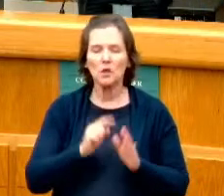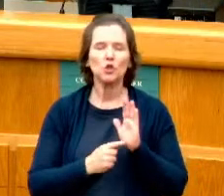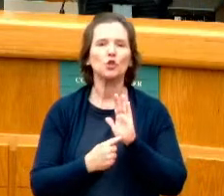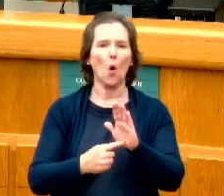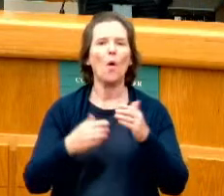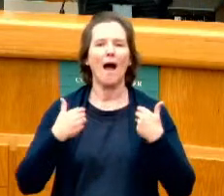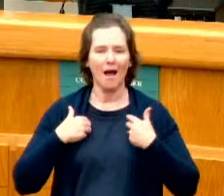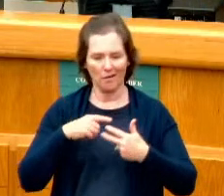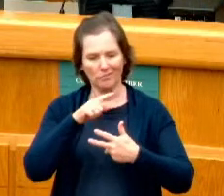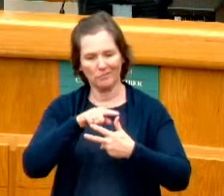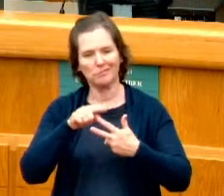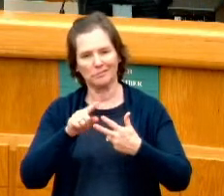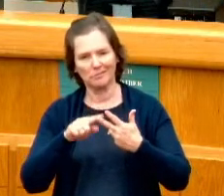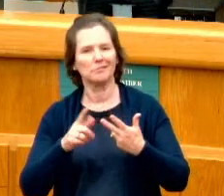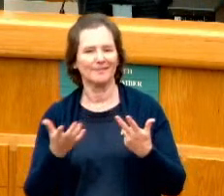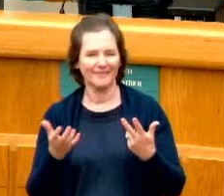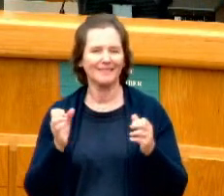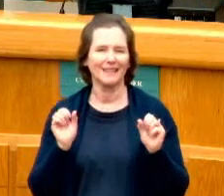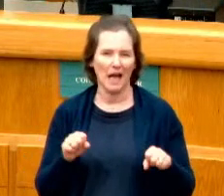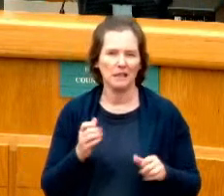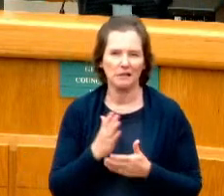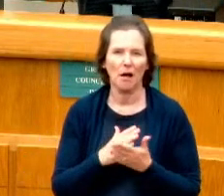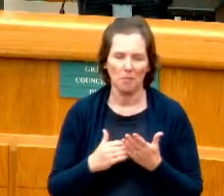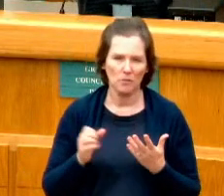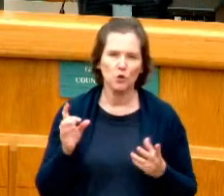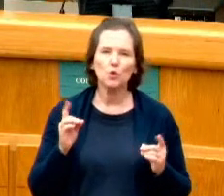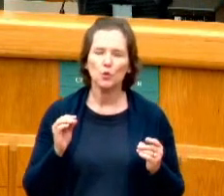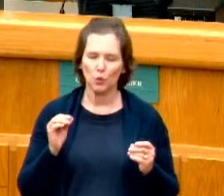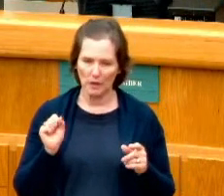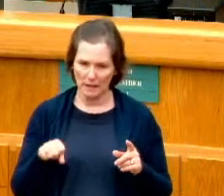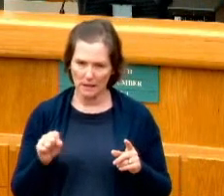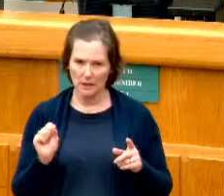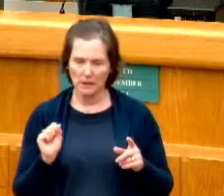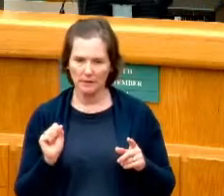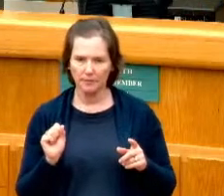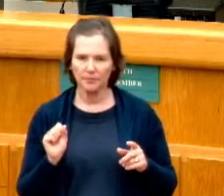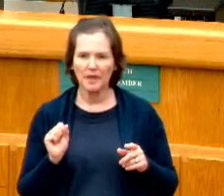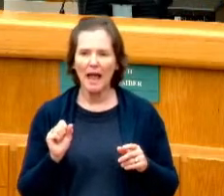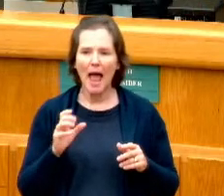about the characteristics of these variants is rapidly emerging.